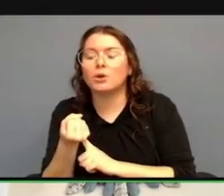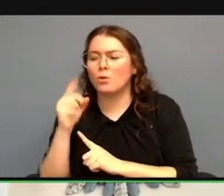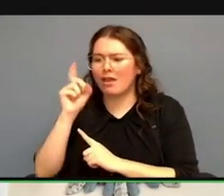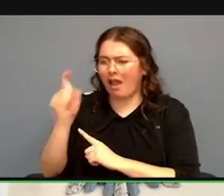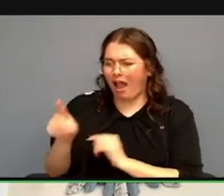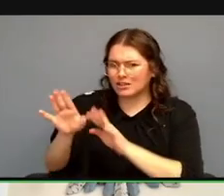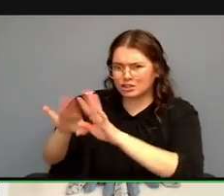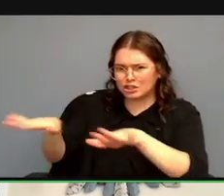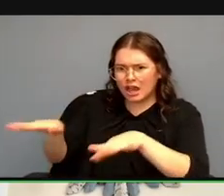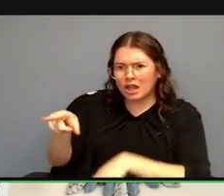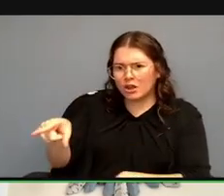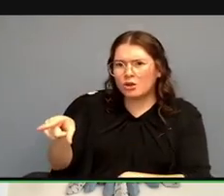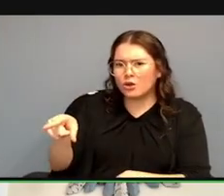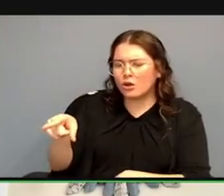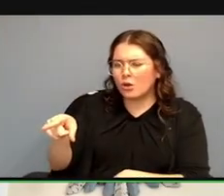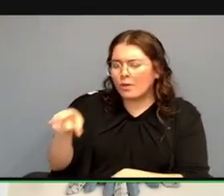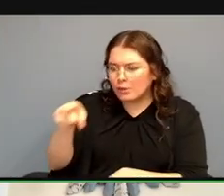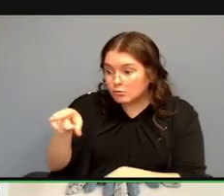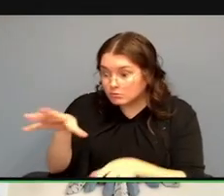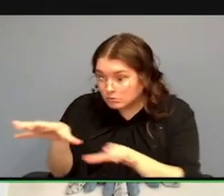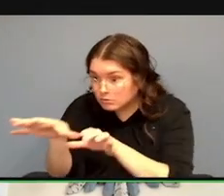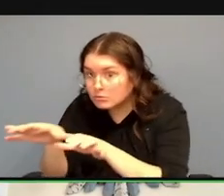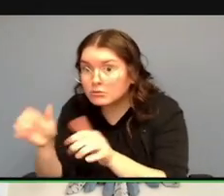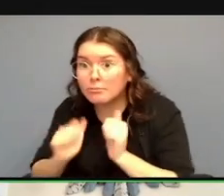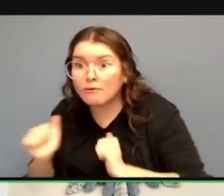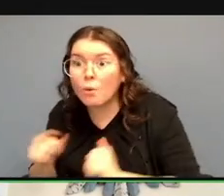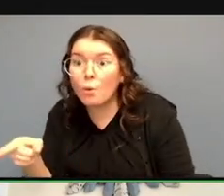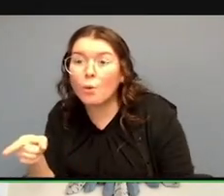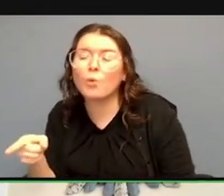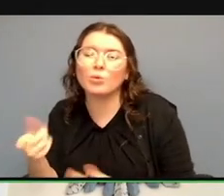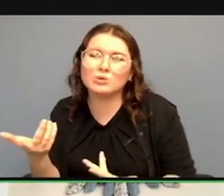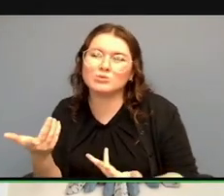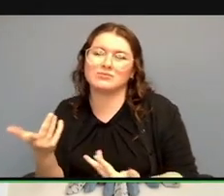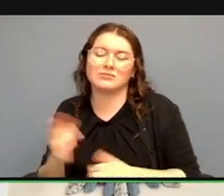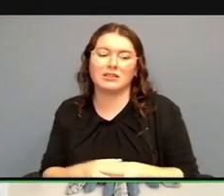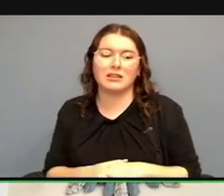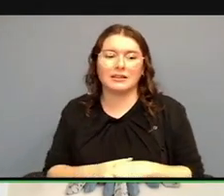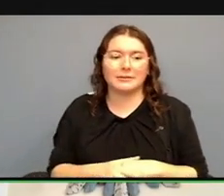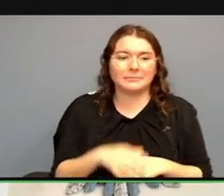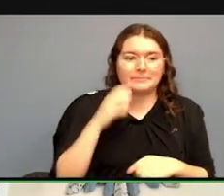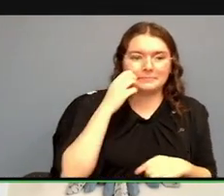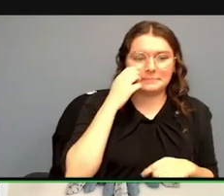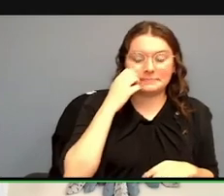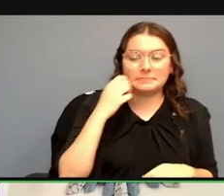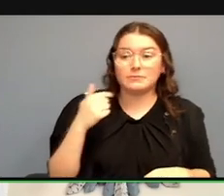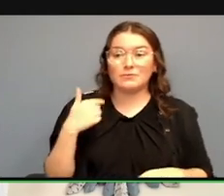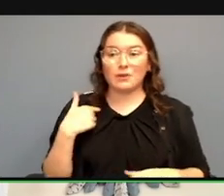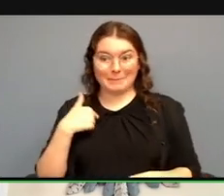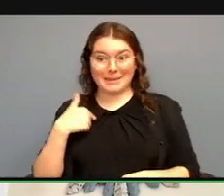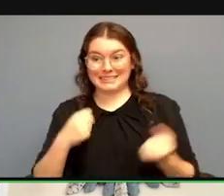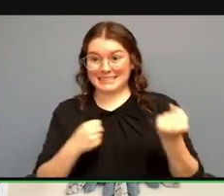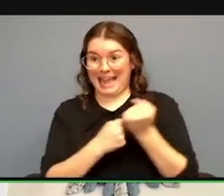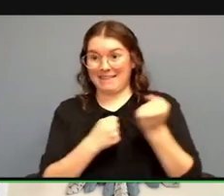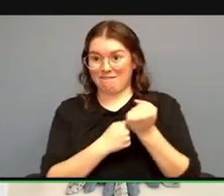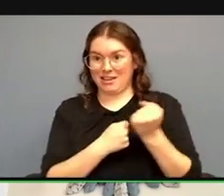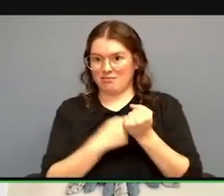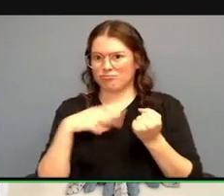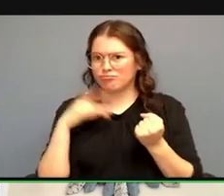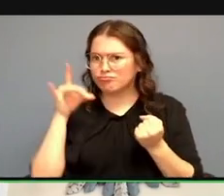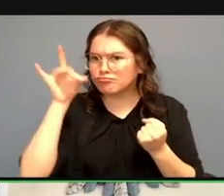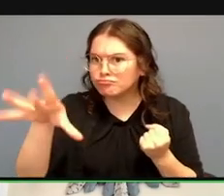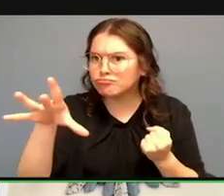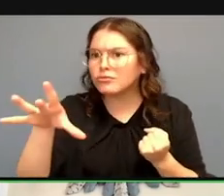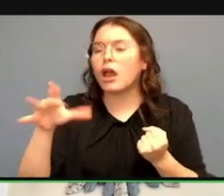children to perform under. I would say, as an advocate, a lot of the times what I